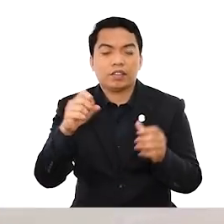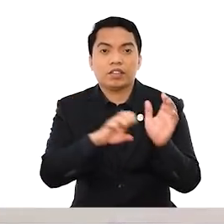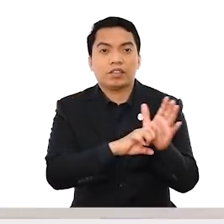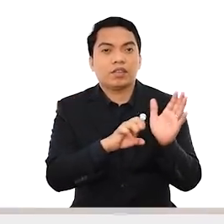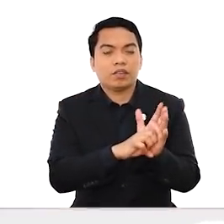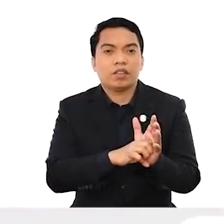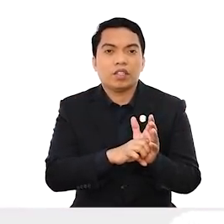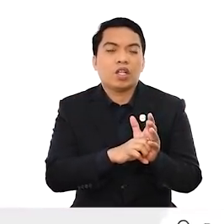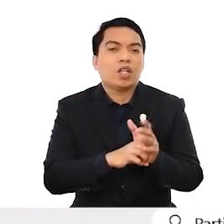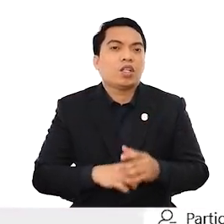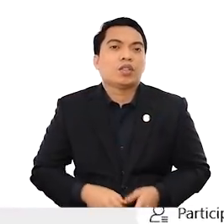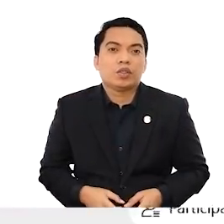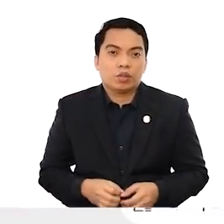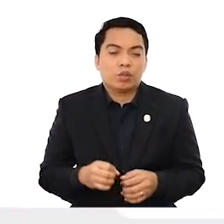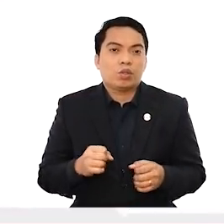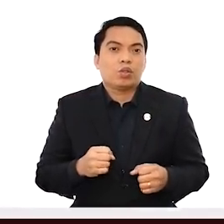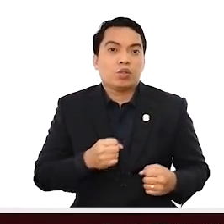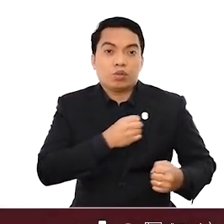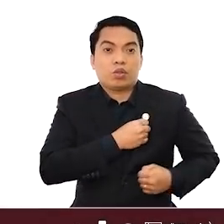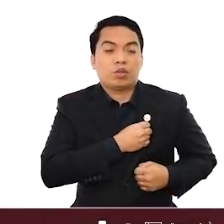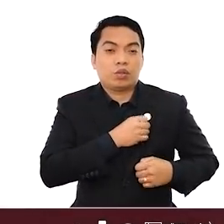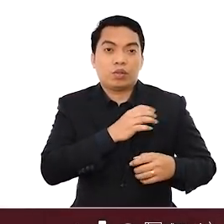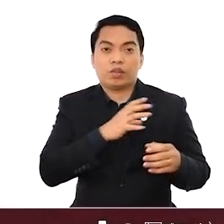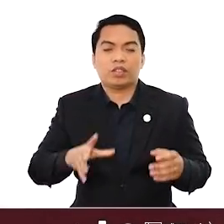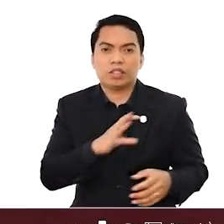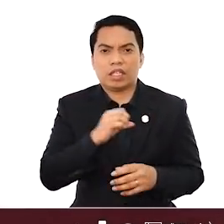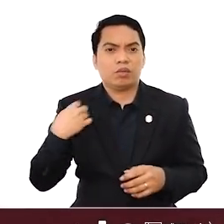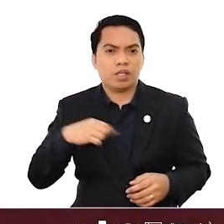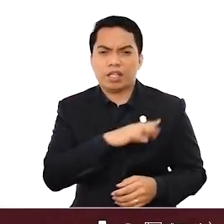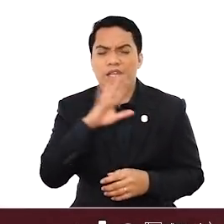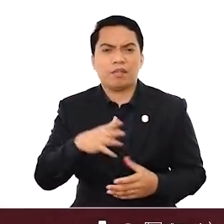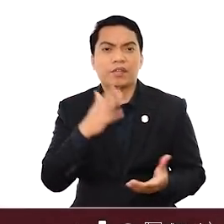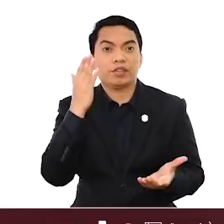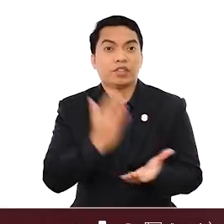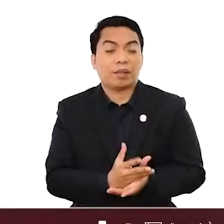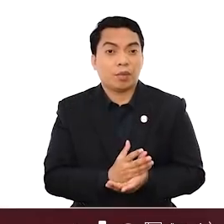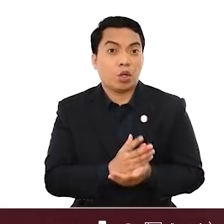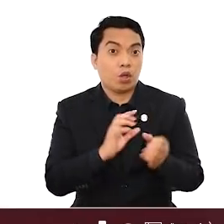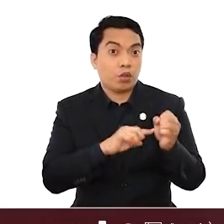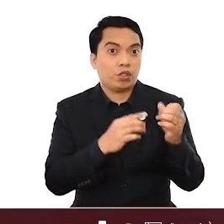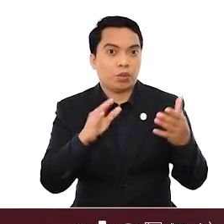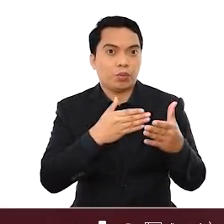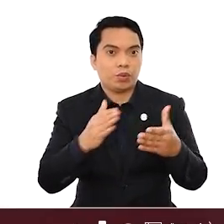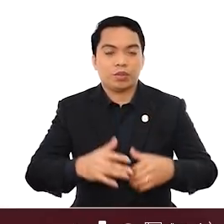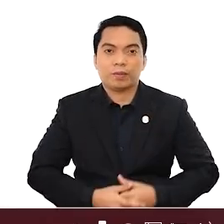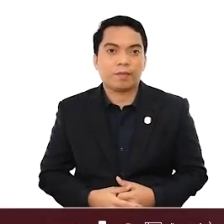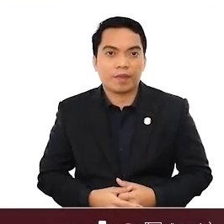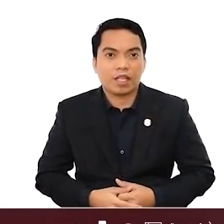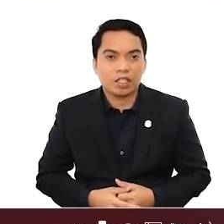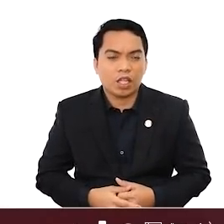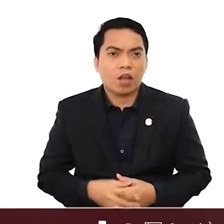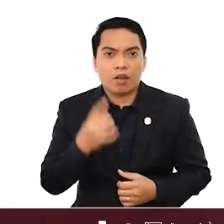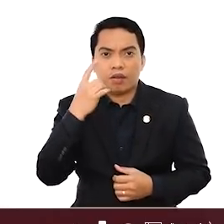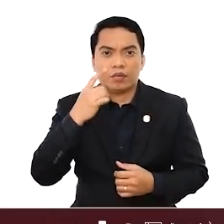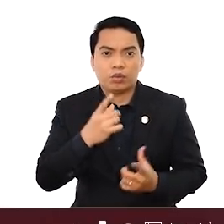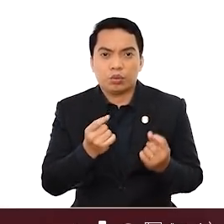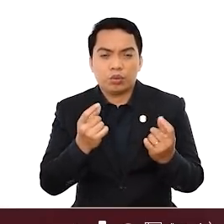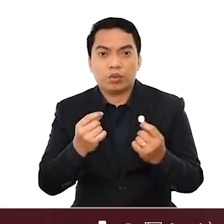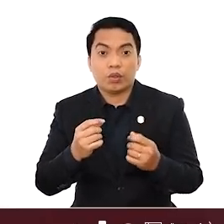Christ and We Will Never Stop. The activity started with some stretching to warm up the body and